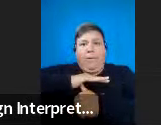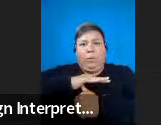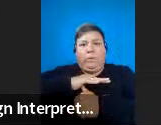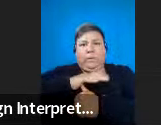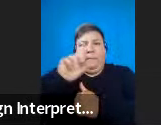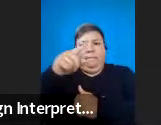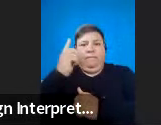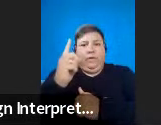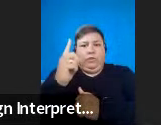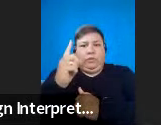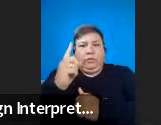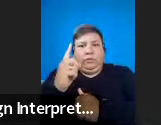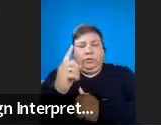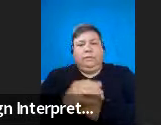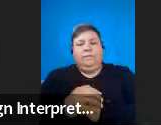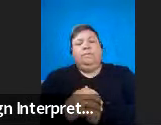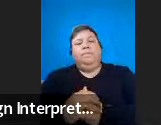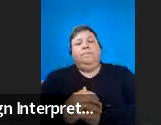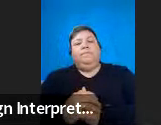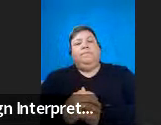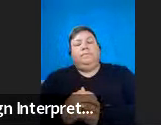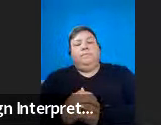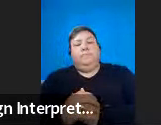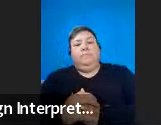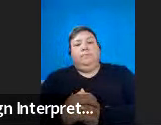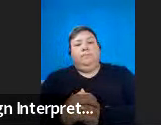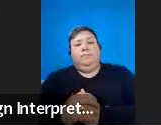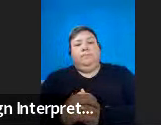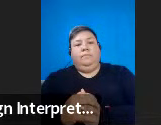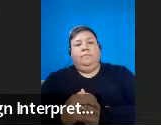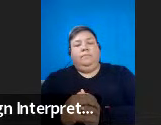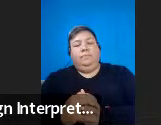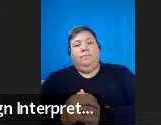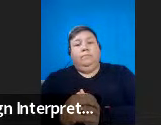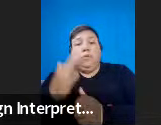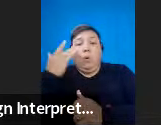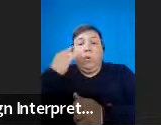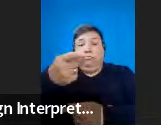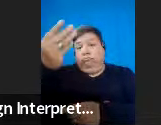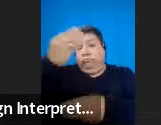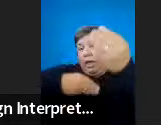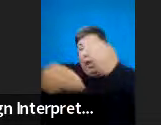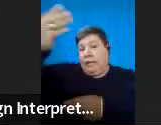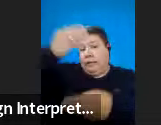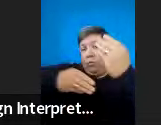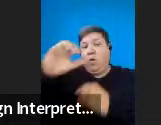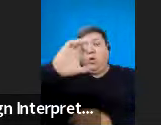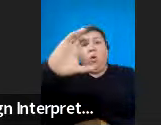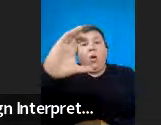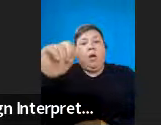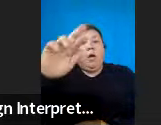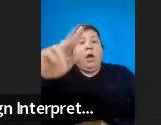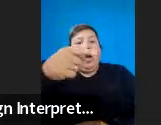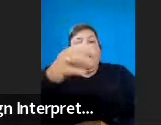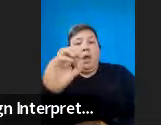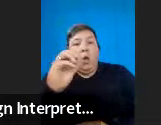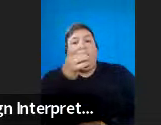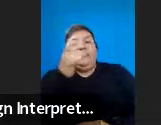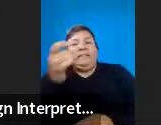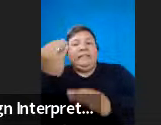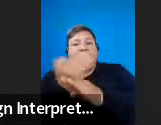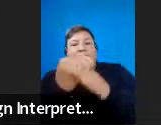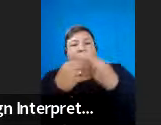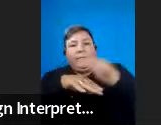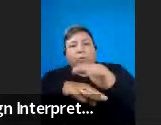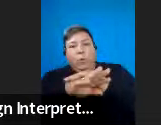For cargo security, again, we need to ensure that if you are an exporter, your cargo is exported in a safe and secured way.